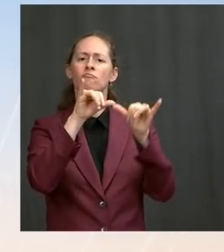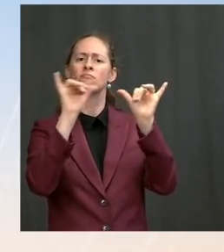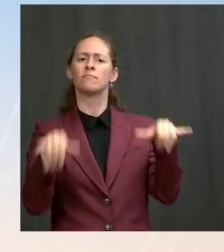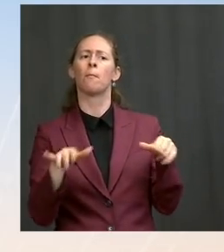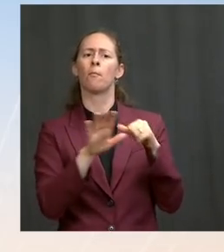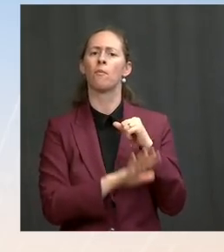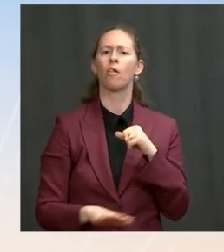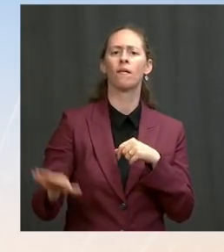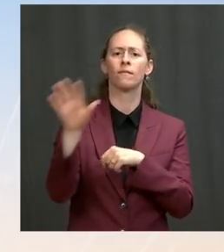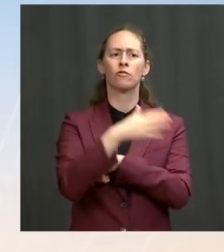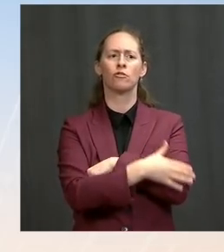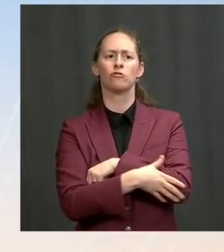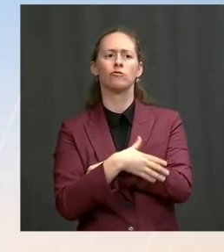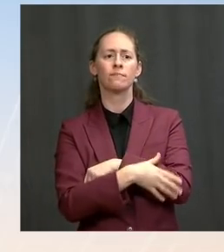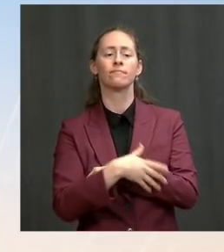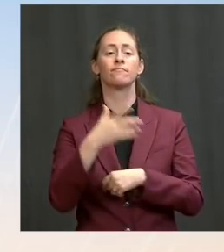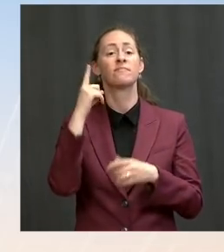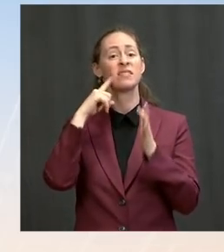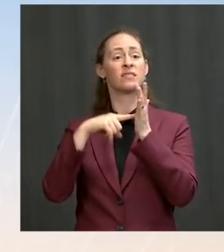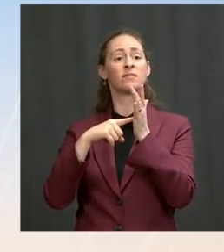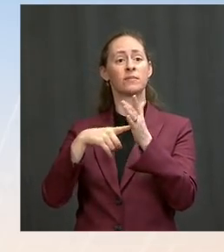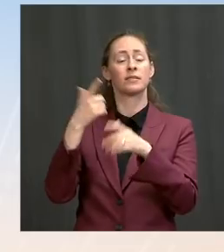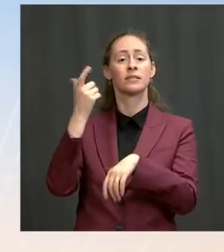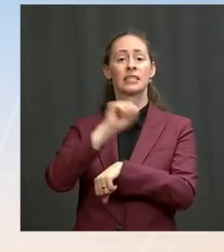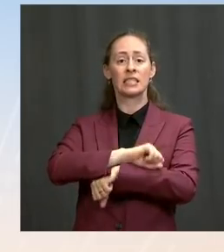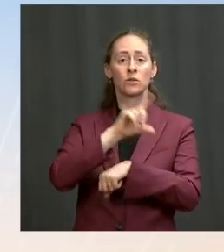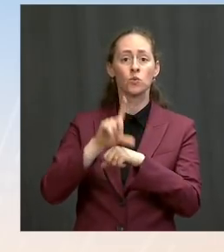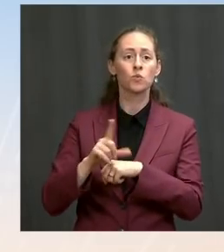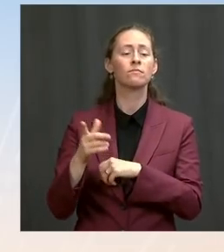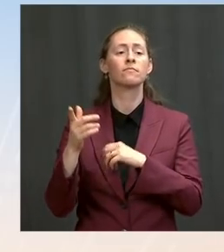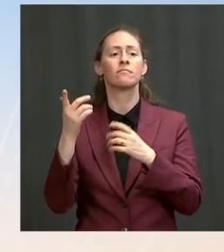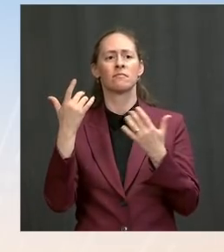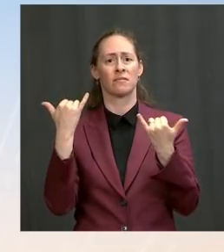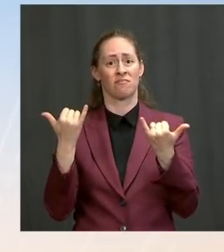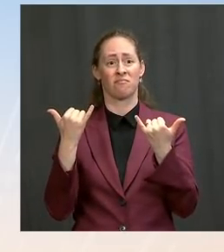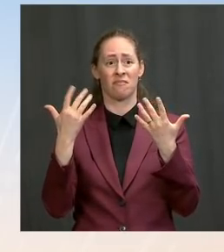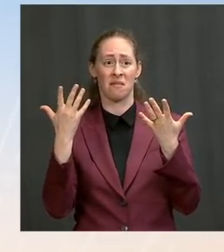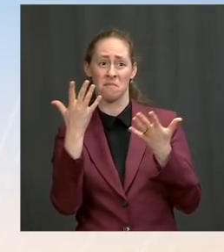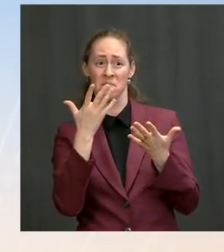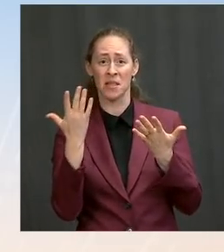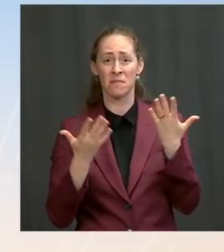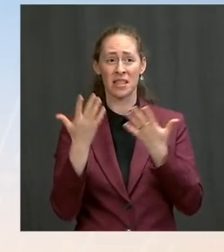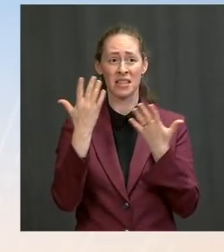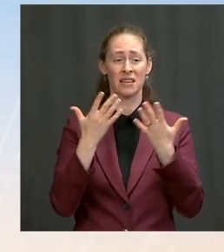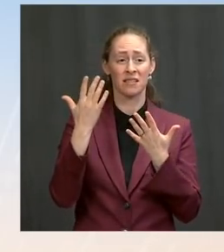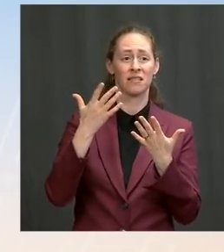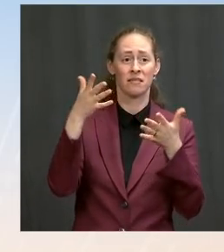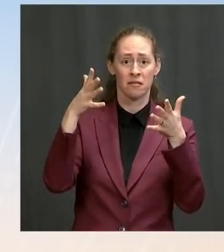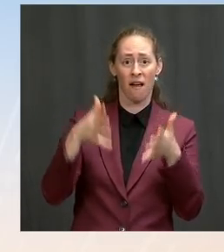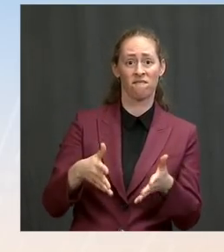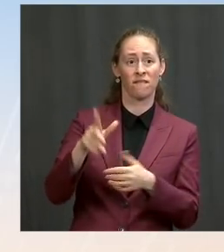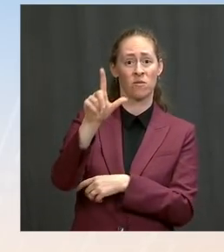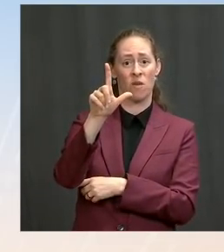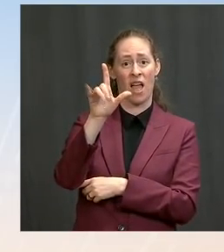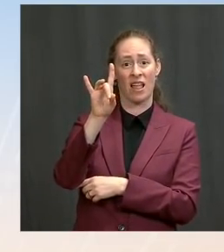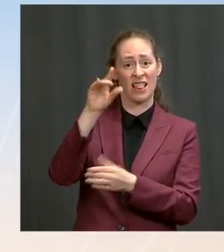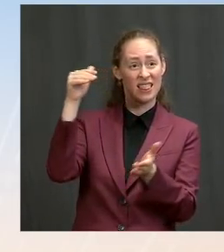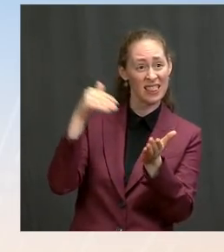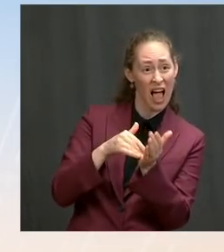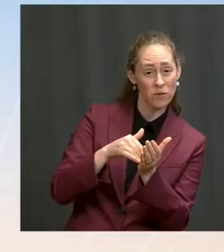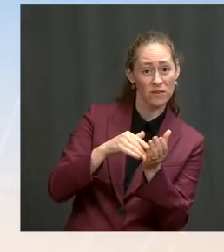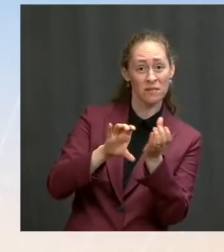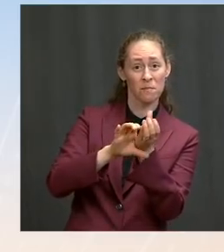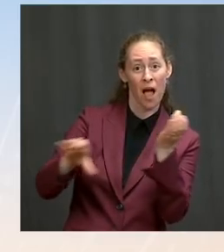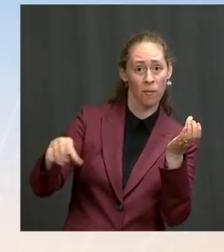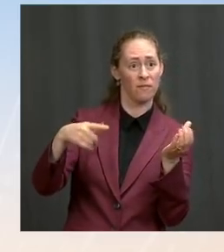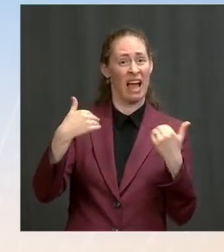In St. Louis, Missouri, where there are still an estimated 28,000 lead service lines, I visited a drinking water plant that is more than 100